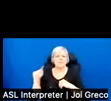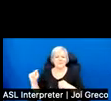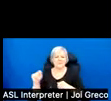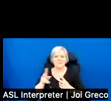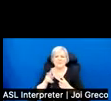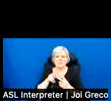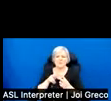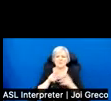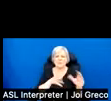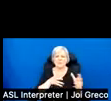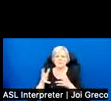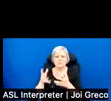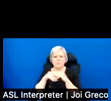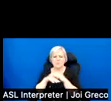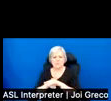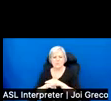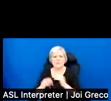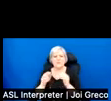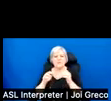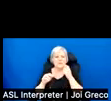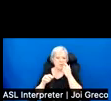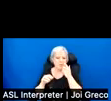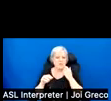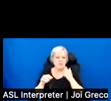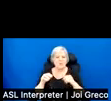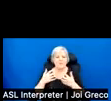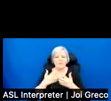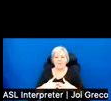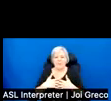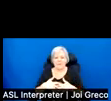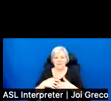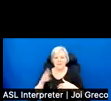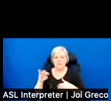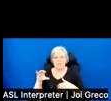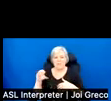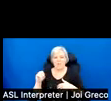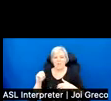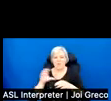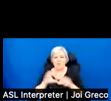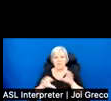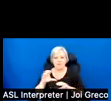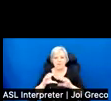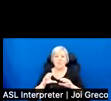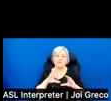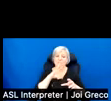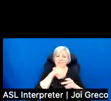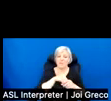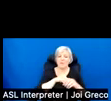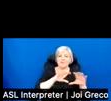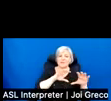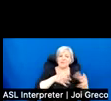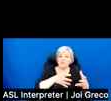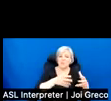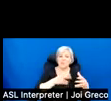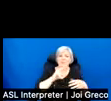of Rehabilitation and the Department of Mechanical and Materials Engineering. So groups are composed of students in their second year of their master's